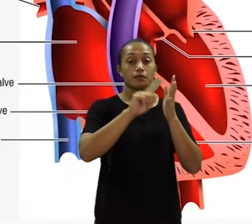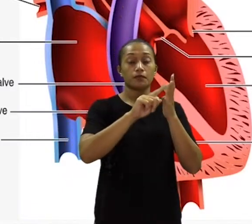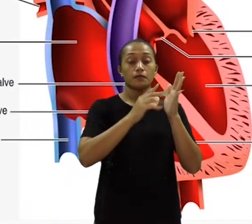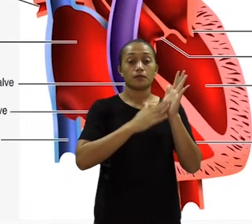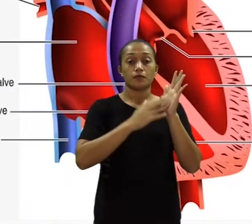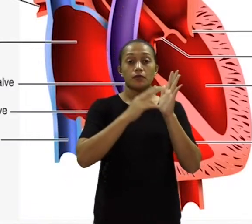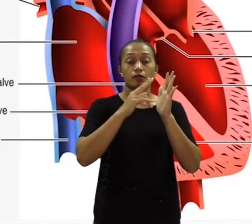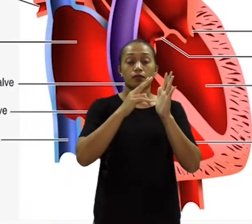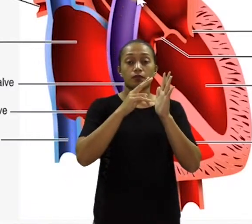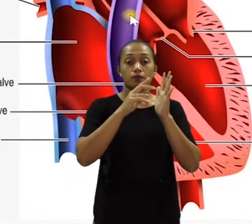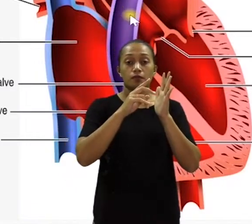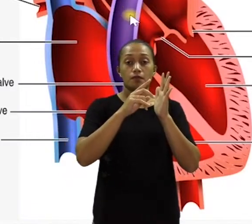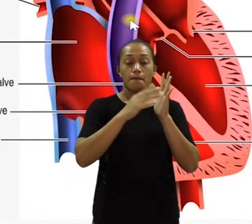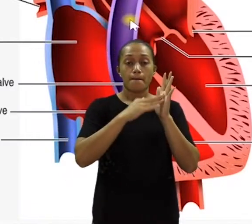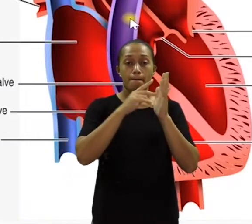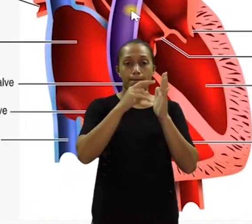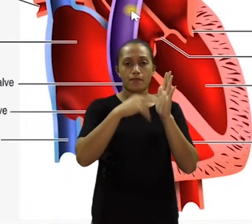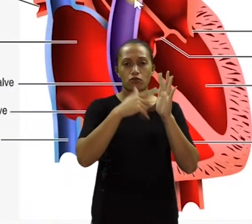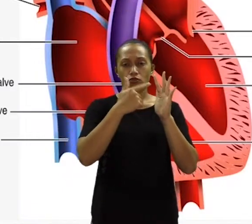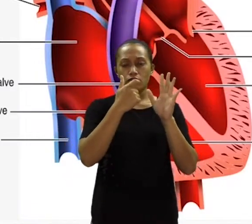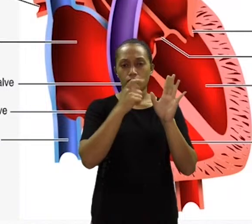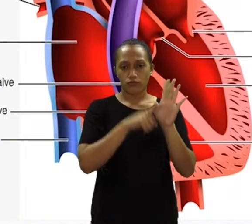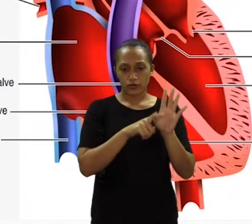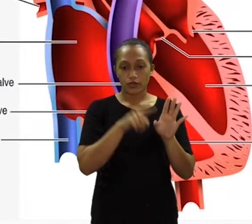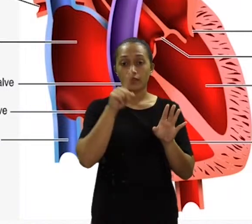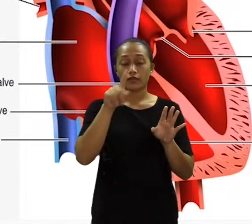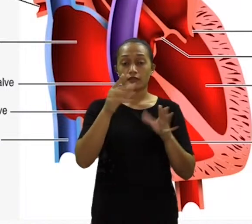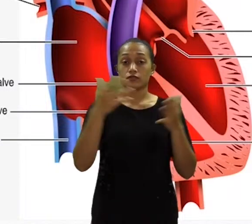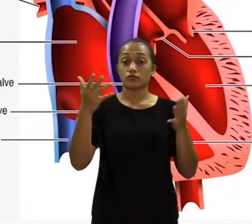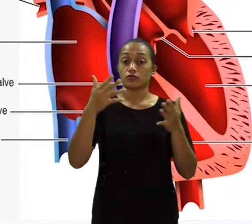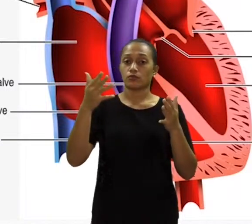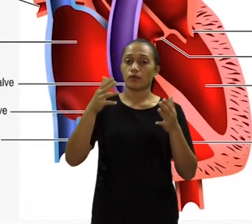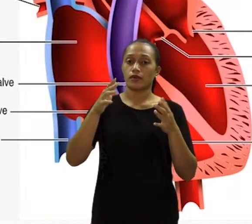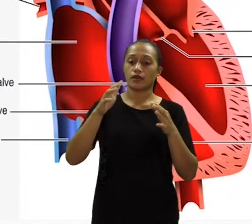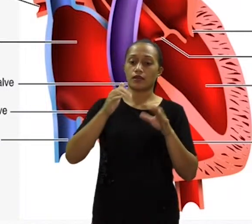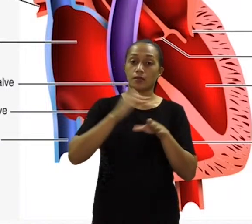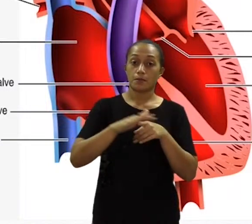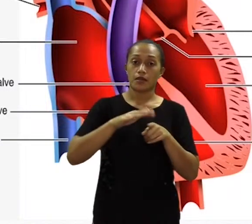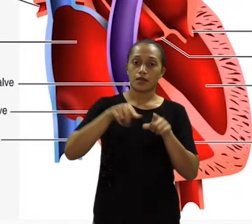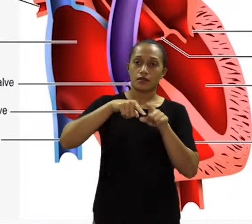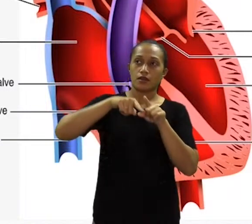artery. So this is where the blood goes out to the lungs,